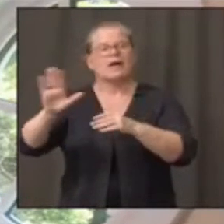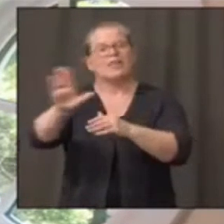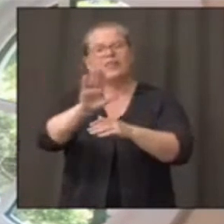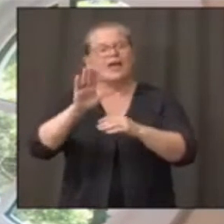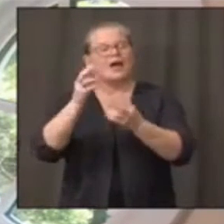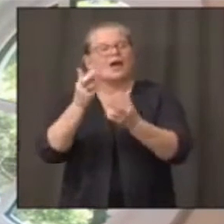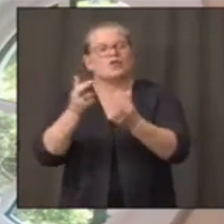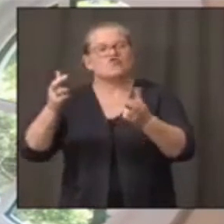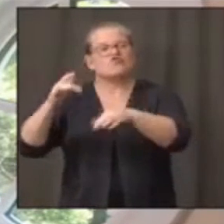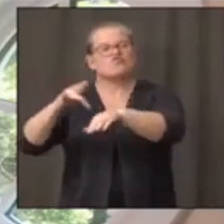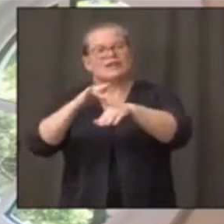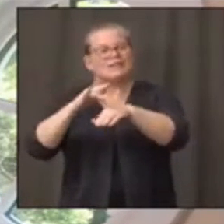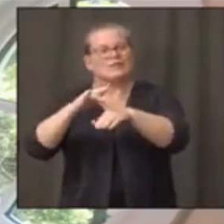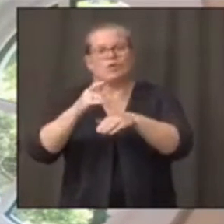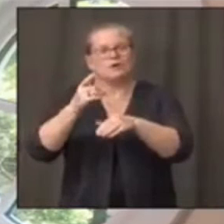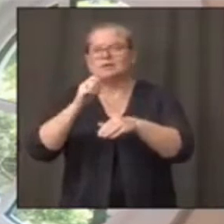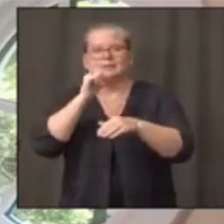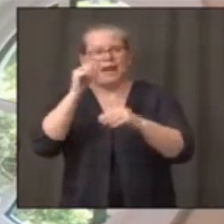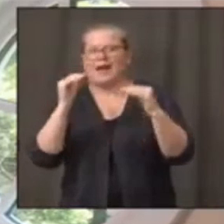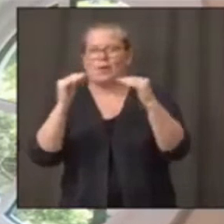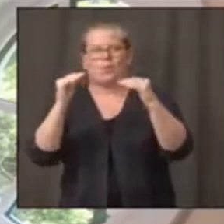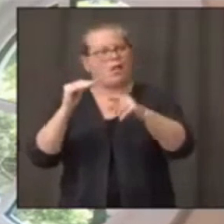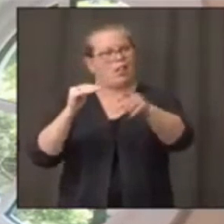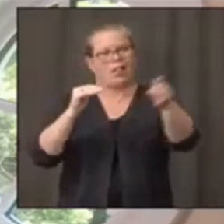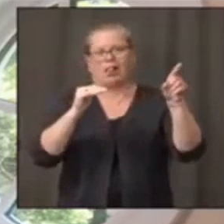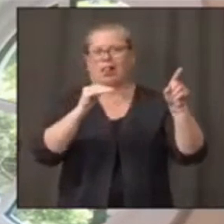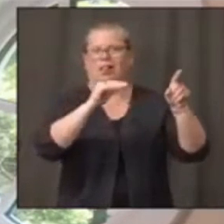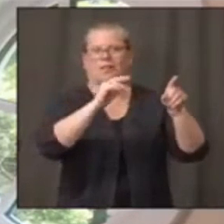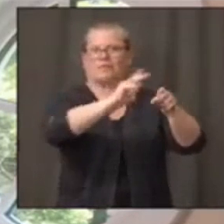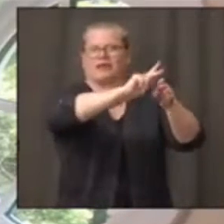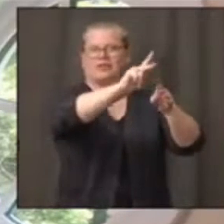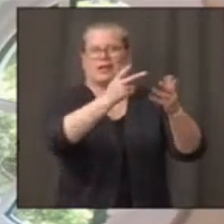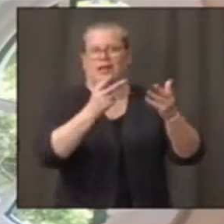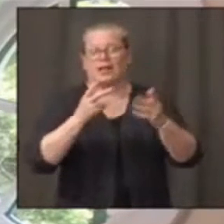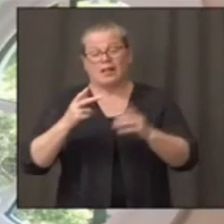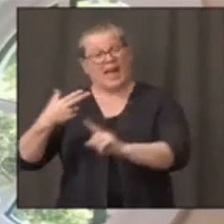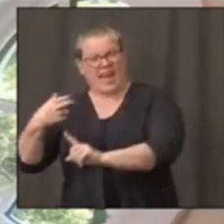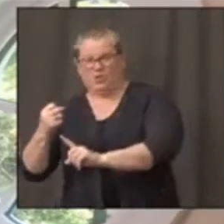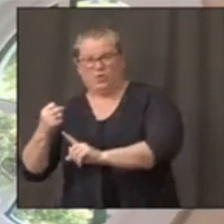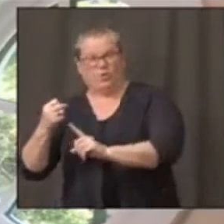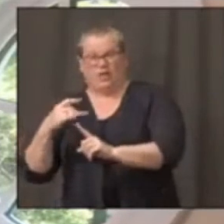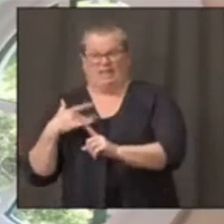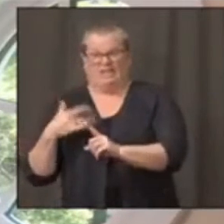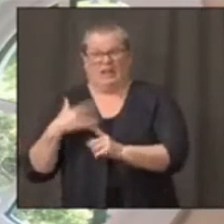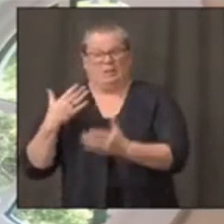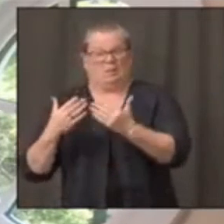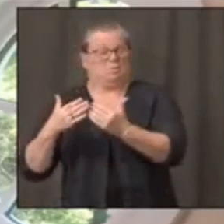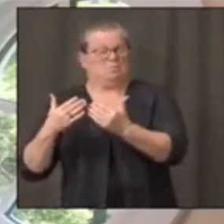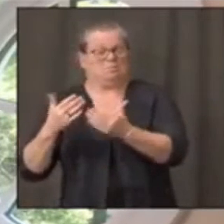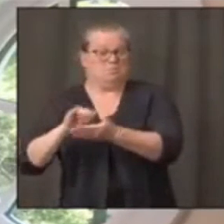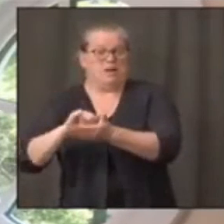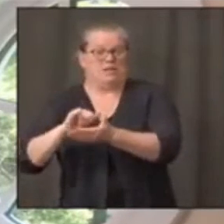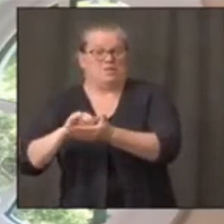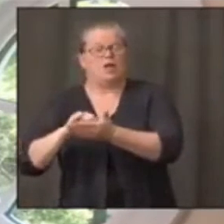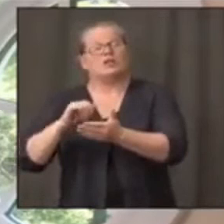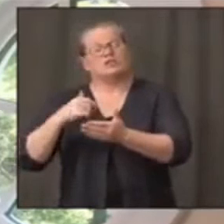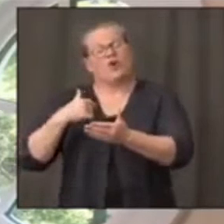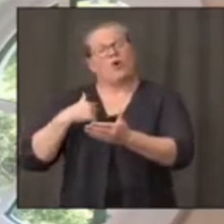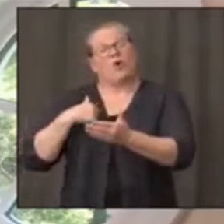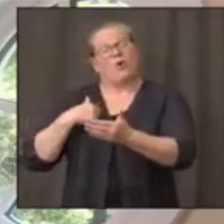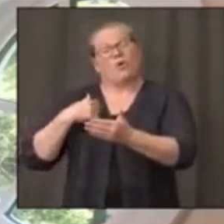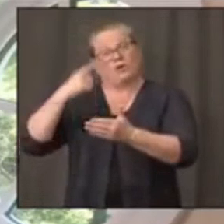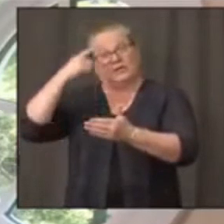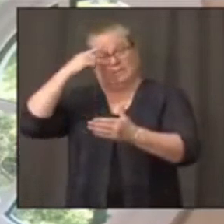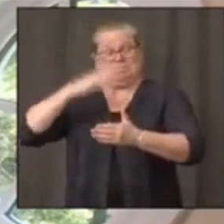to do that at the high school level. And so, quite frankly, I would prioritize getting students back into the classroom before I